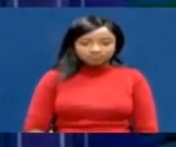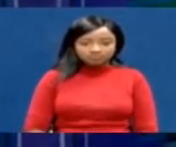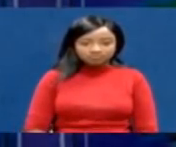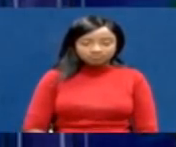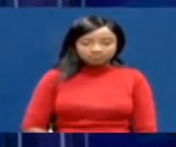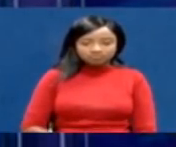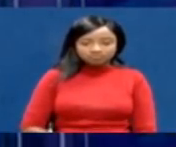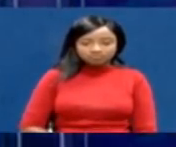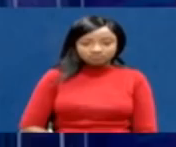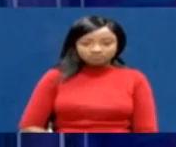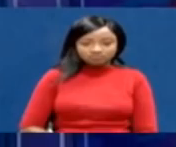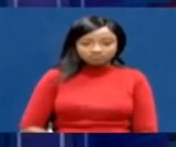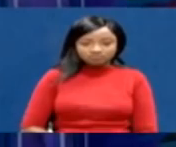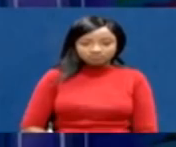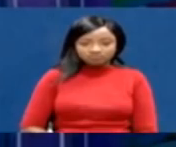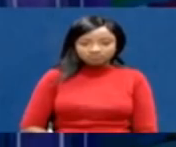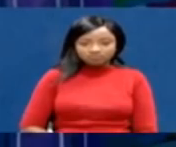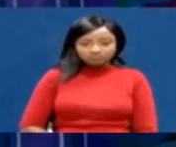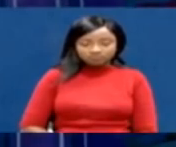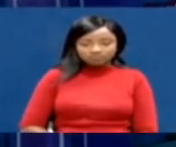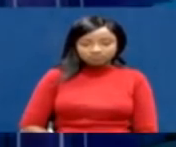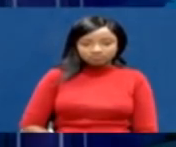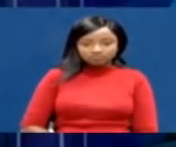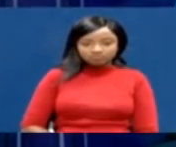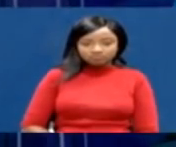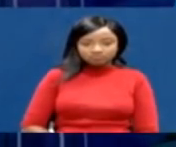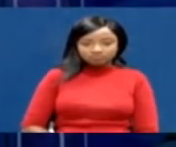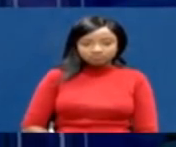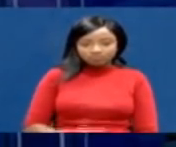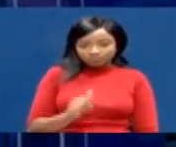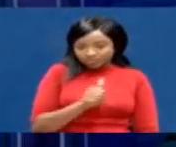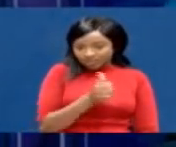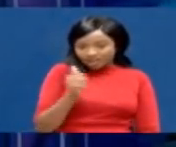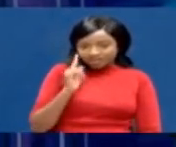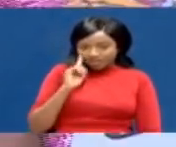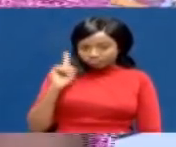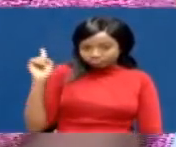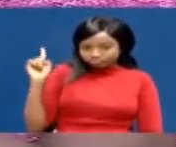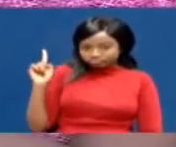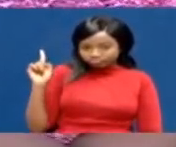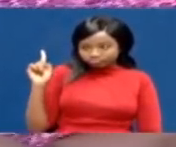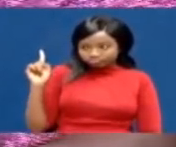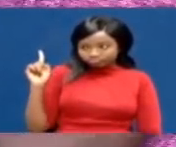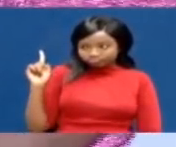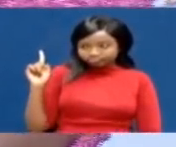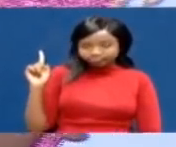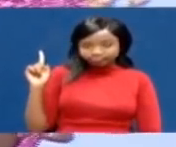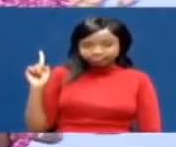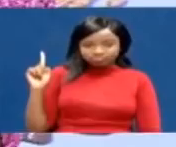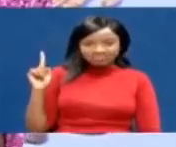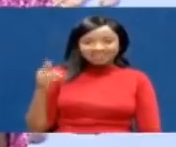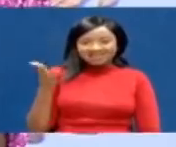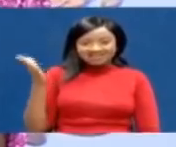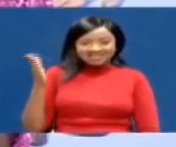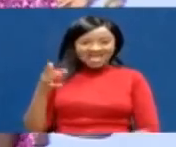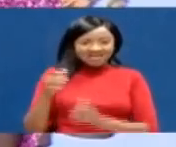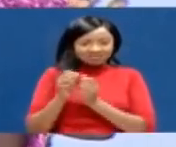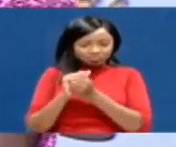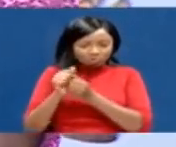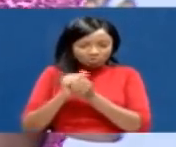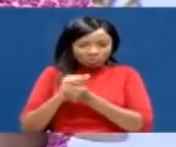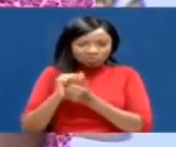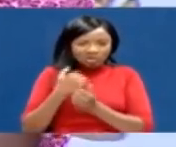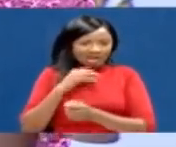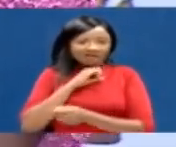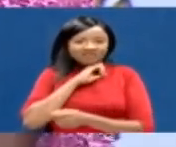This is the same. And I mean, I think for those of you who are near it, you can hear the noise it makes because that